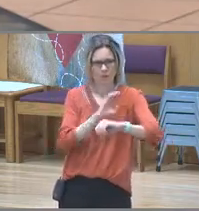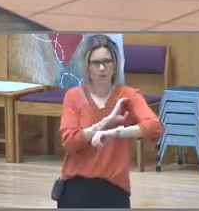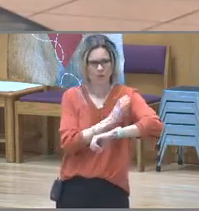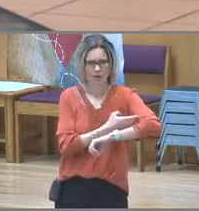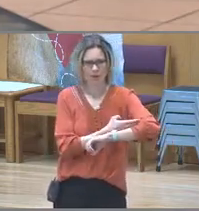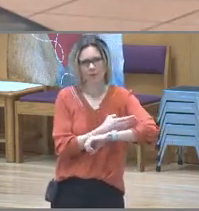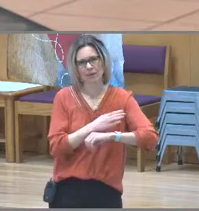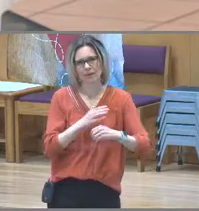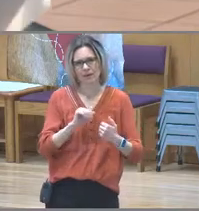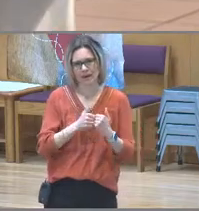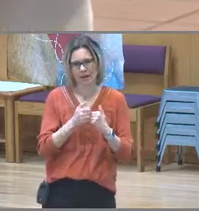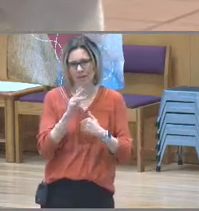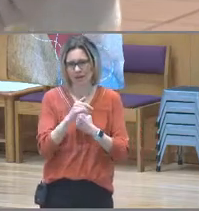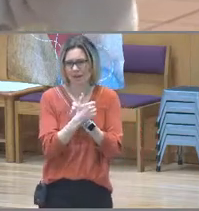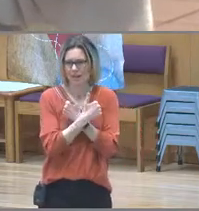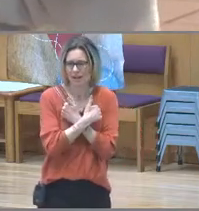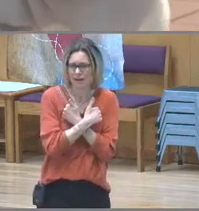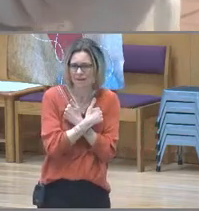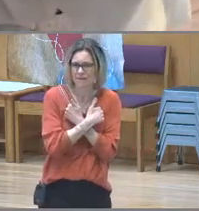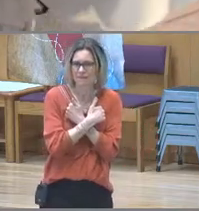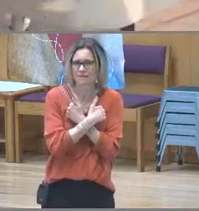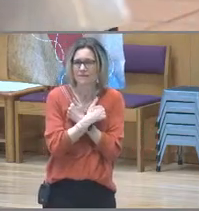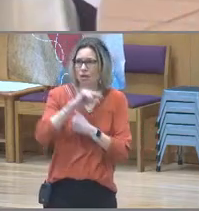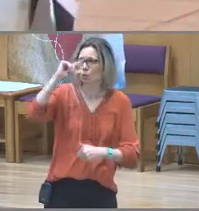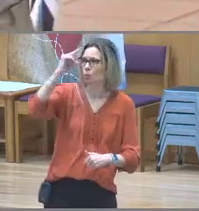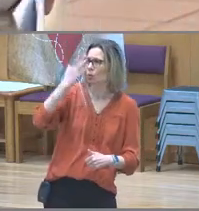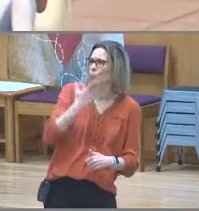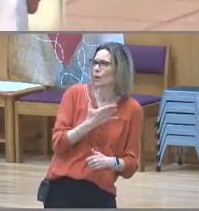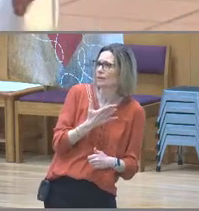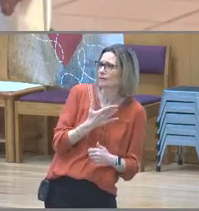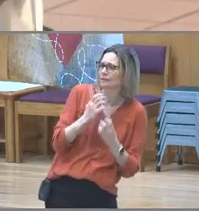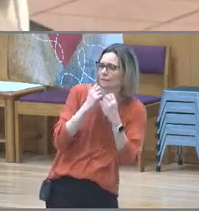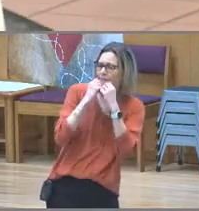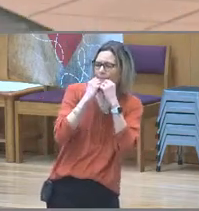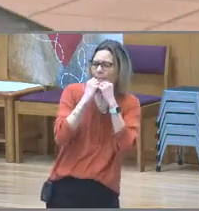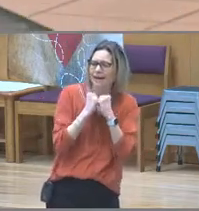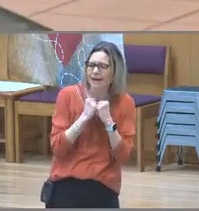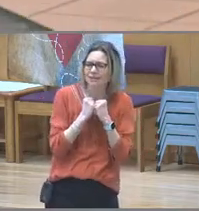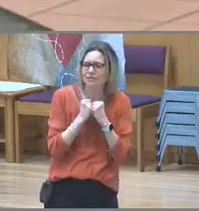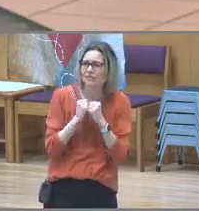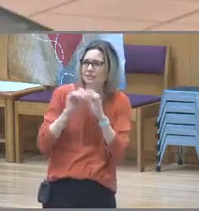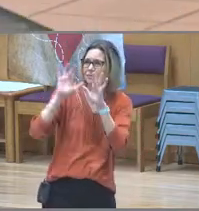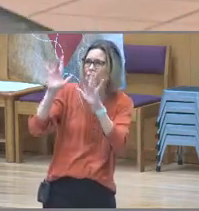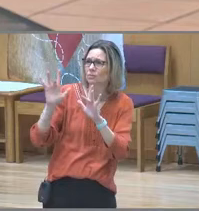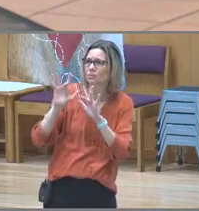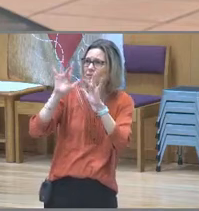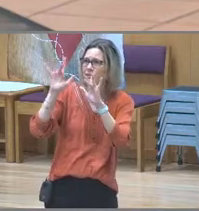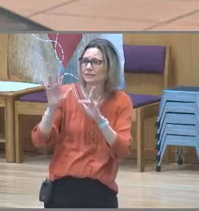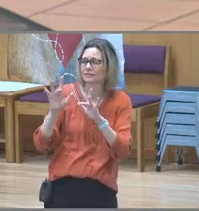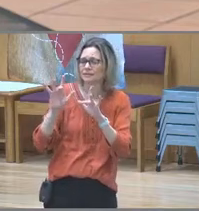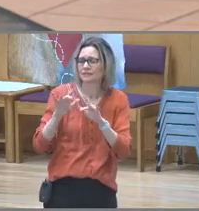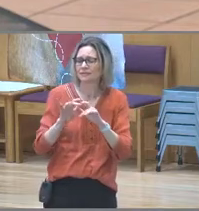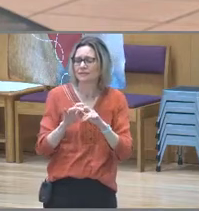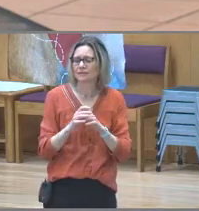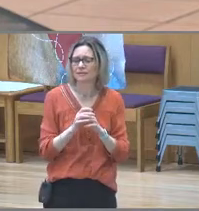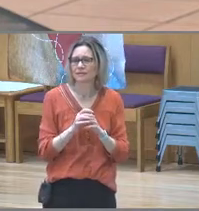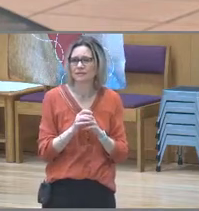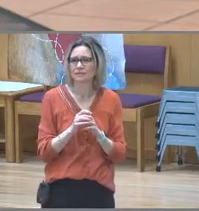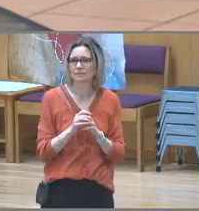love, by the grace, by the compassion, and by the mercy of